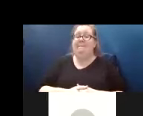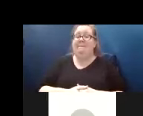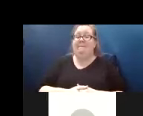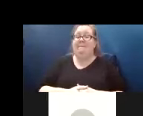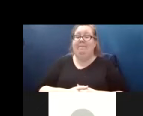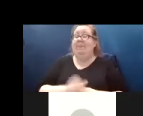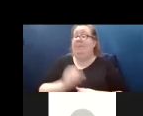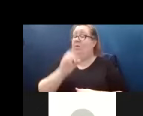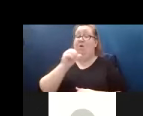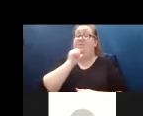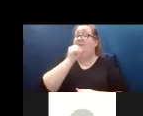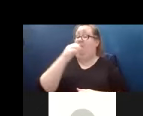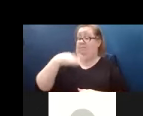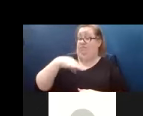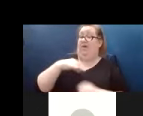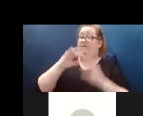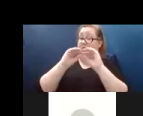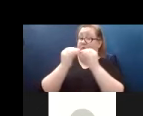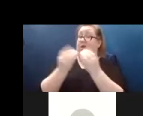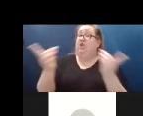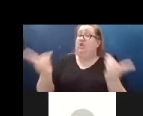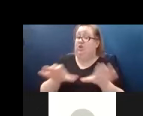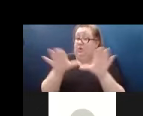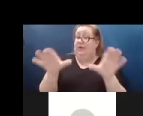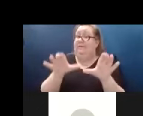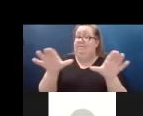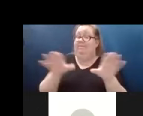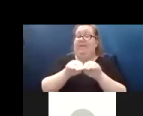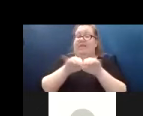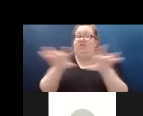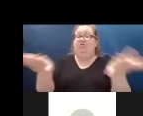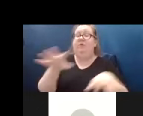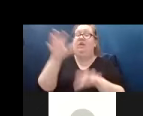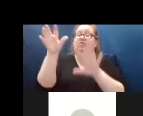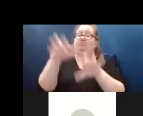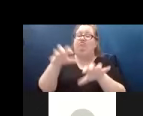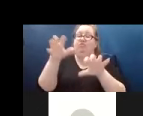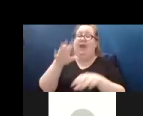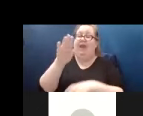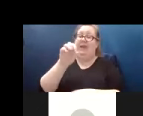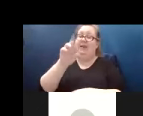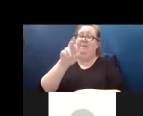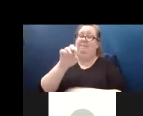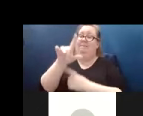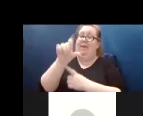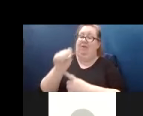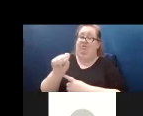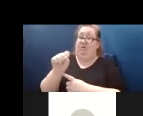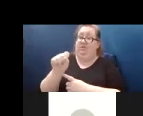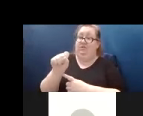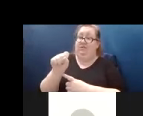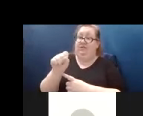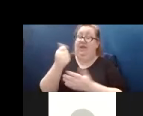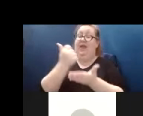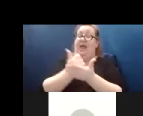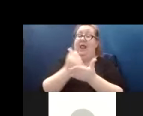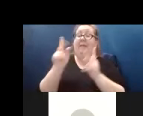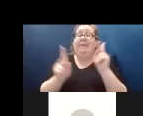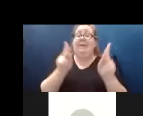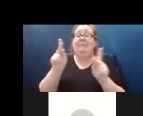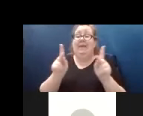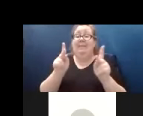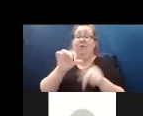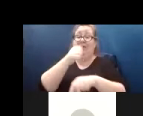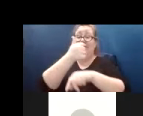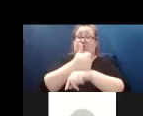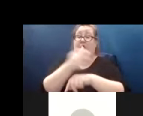nonprofits are doing it, are distributing rain barrels and helping people install them